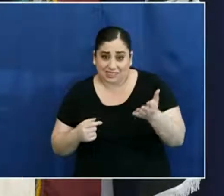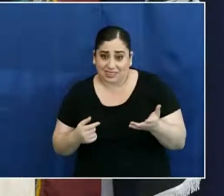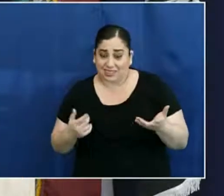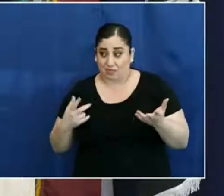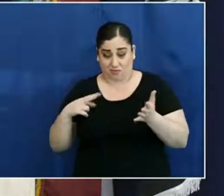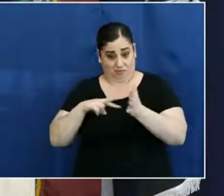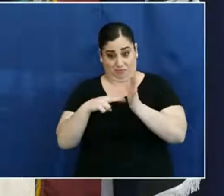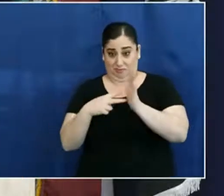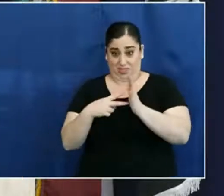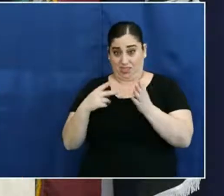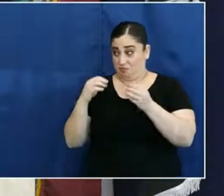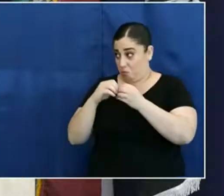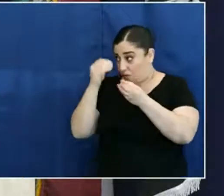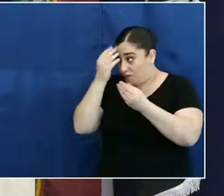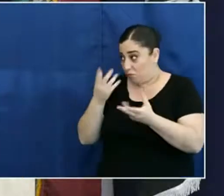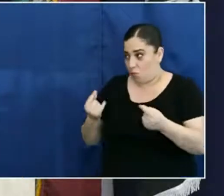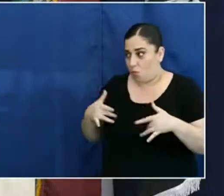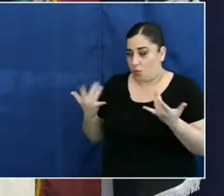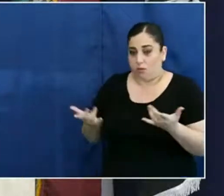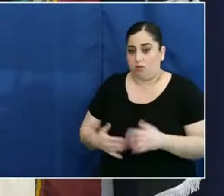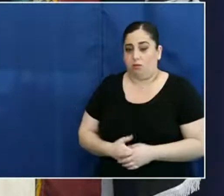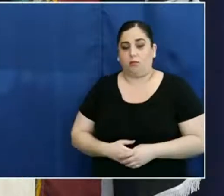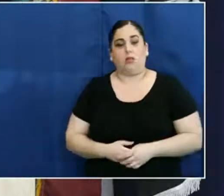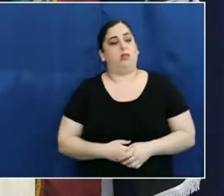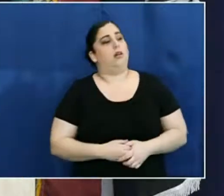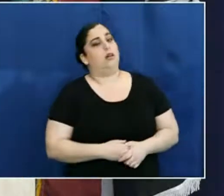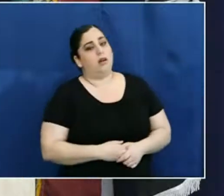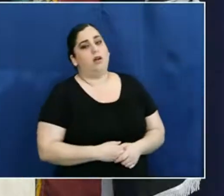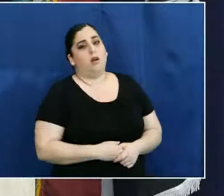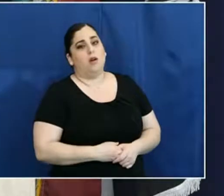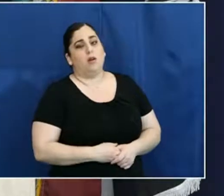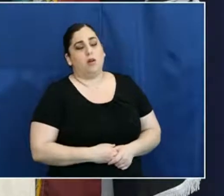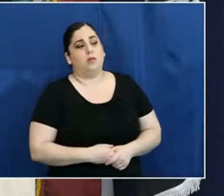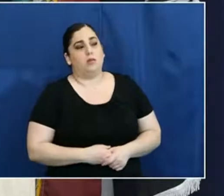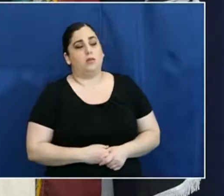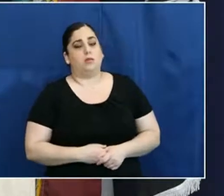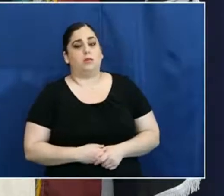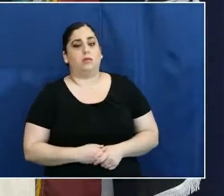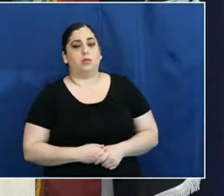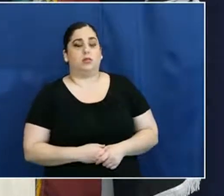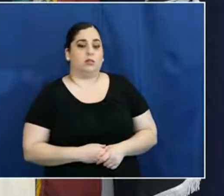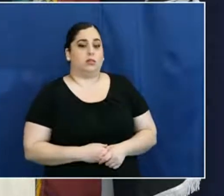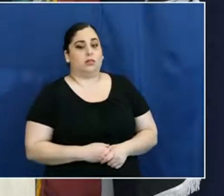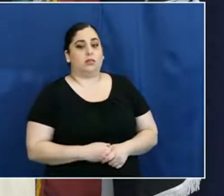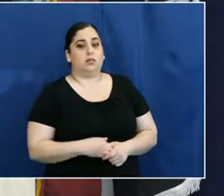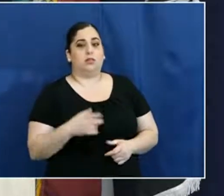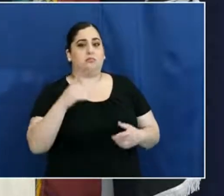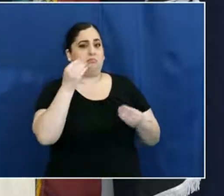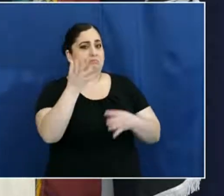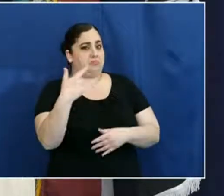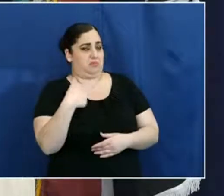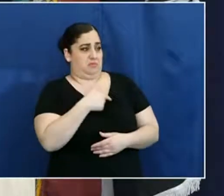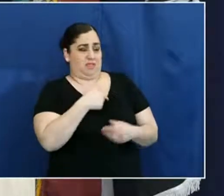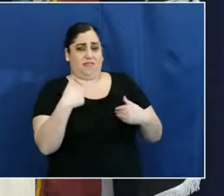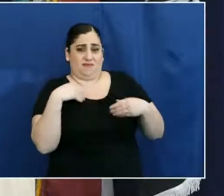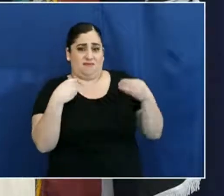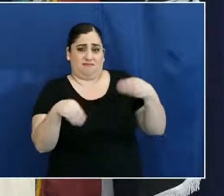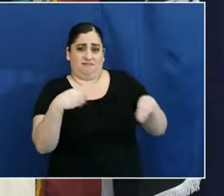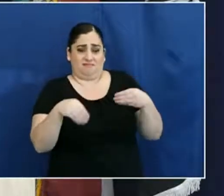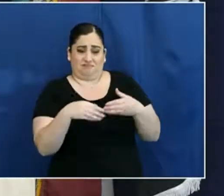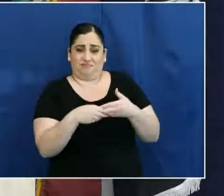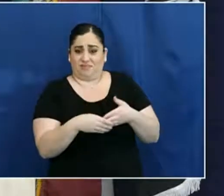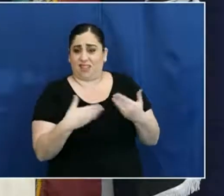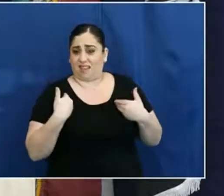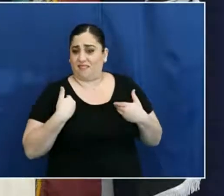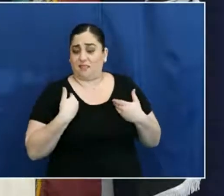and see. I think folks got it. You have a little bit of flexibility there. You certainly don't have to restart.